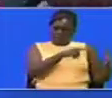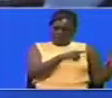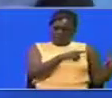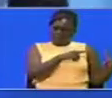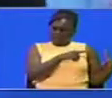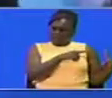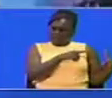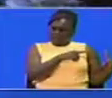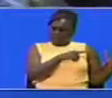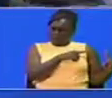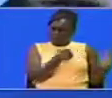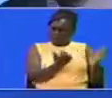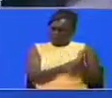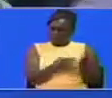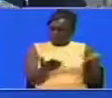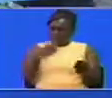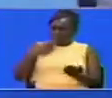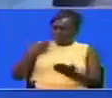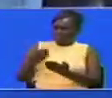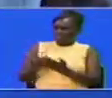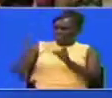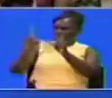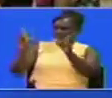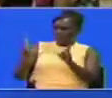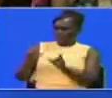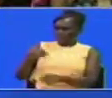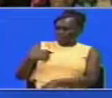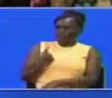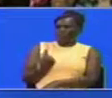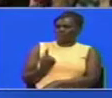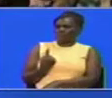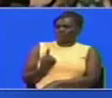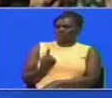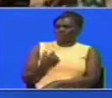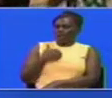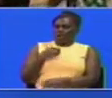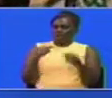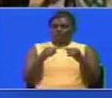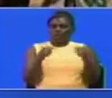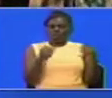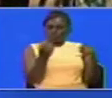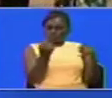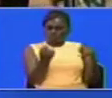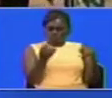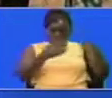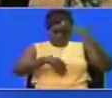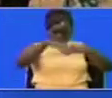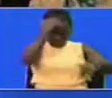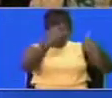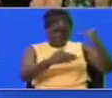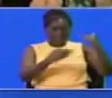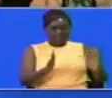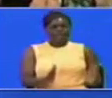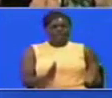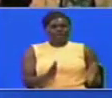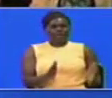so to speak? Thank you, Linda. To me, I want to disagree with Professor. Okay. That